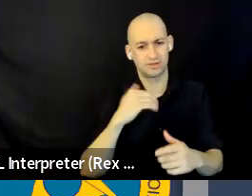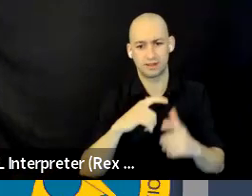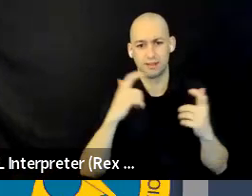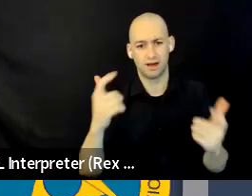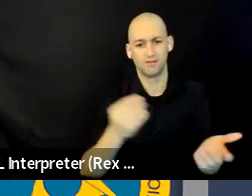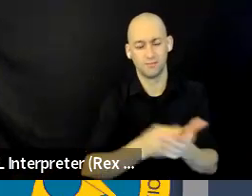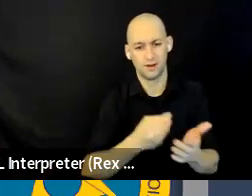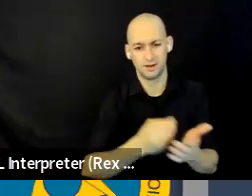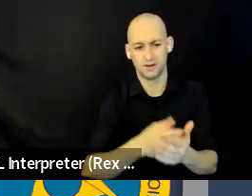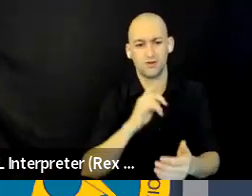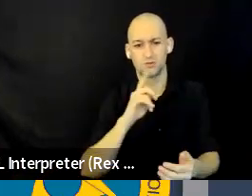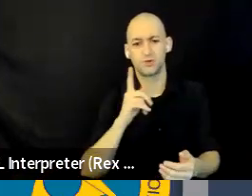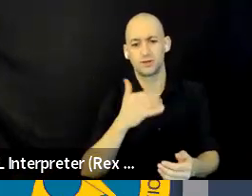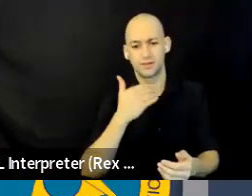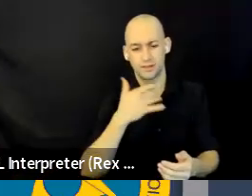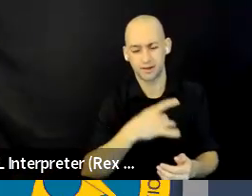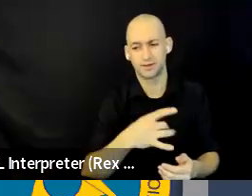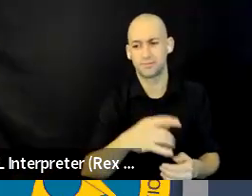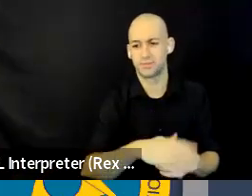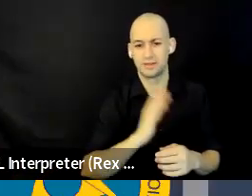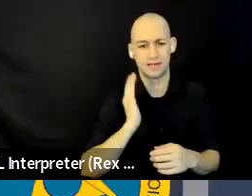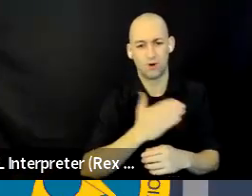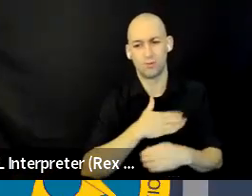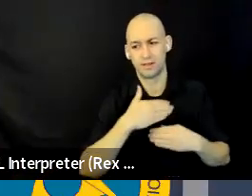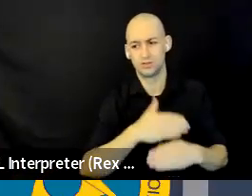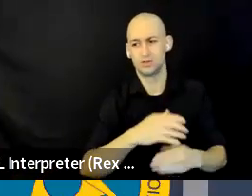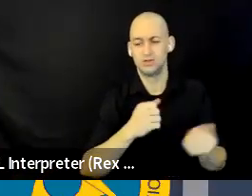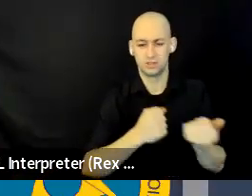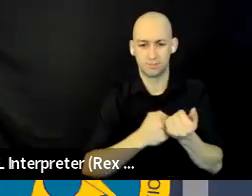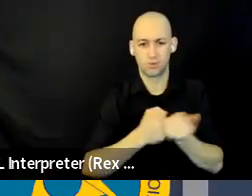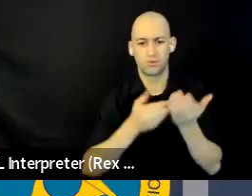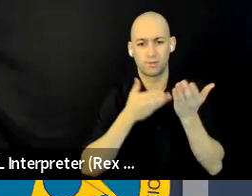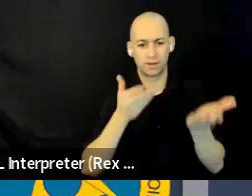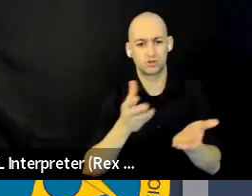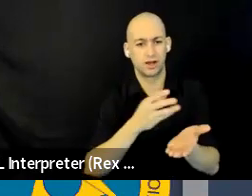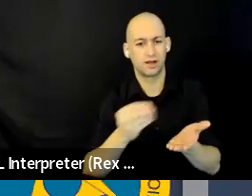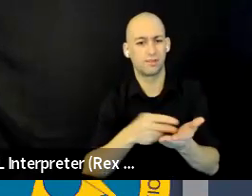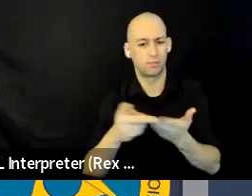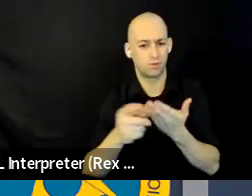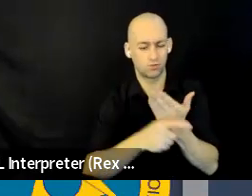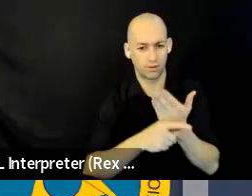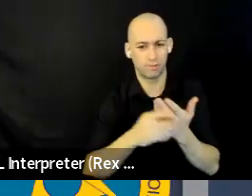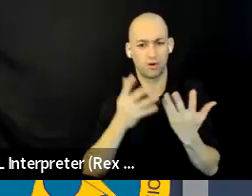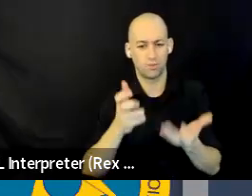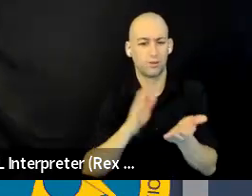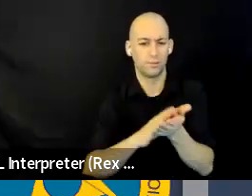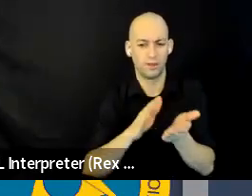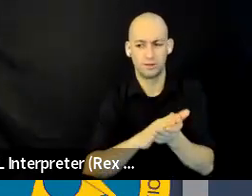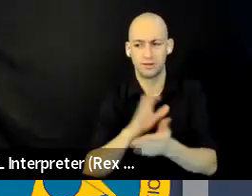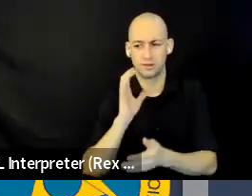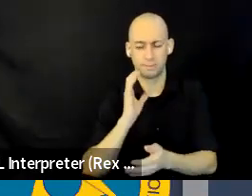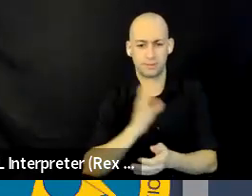pleasure. And we are supportive of not only the recommendation, but the program. And I want to applaud the Commission and